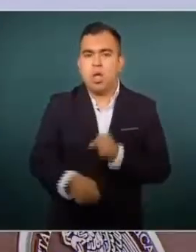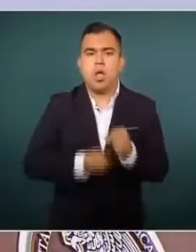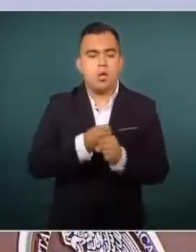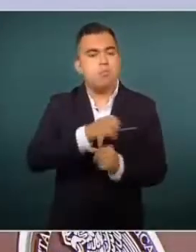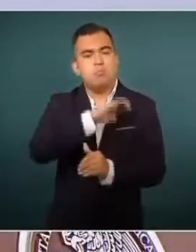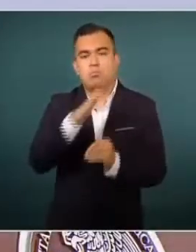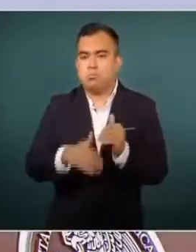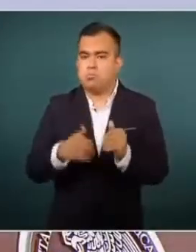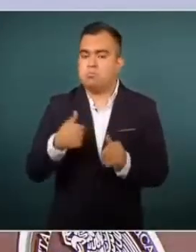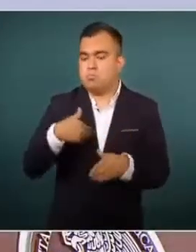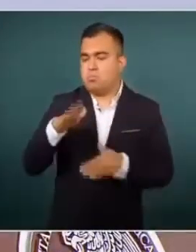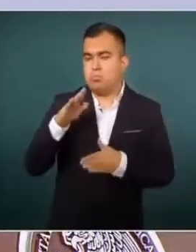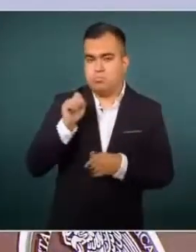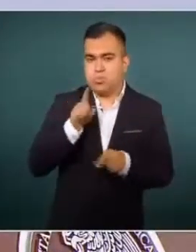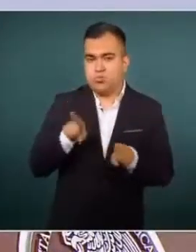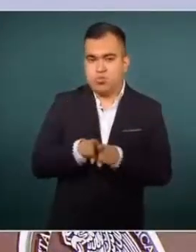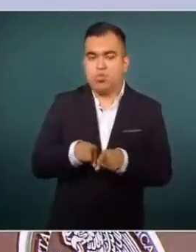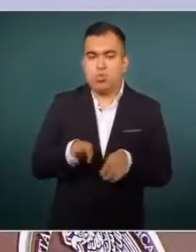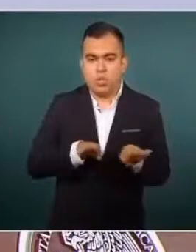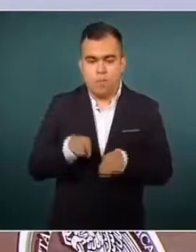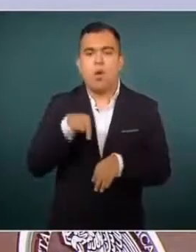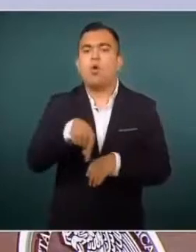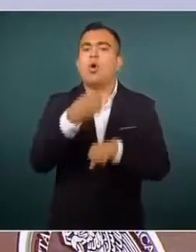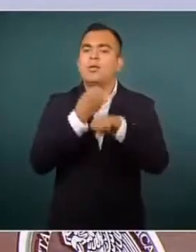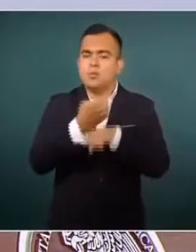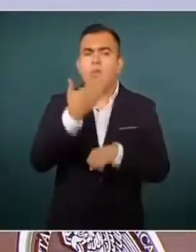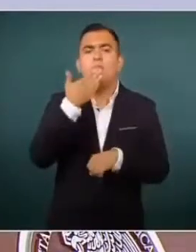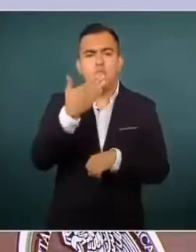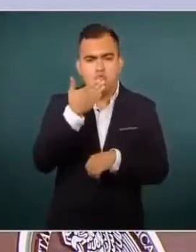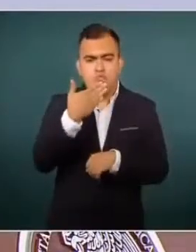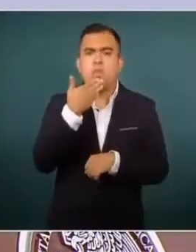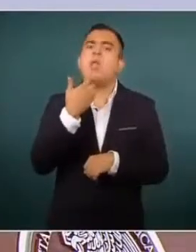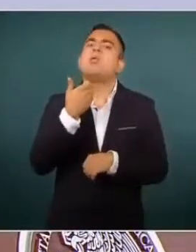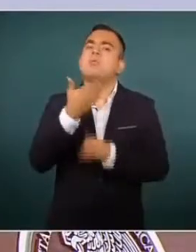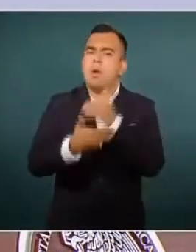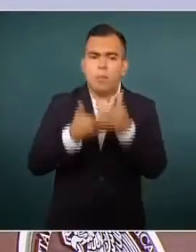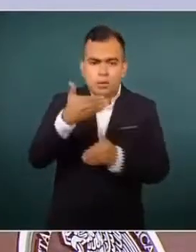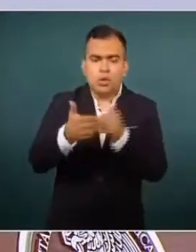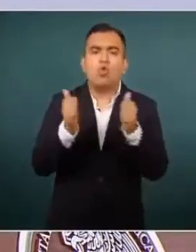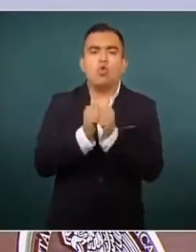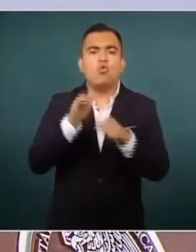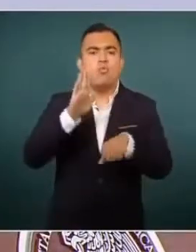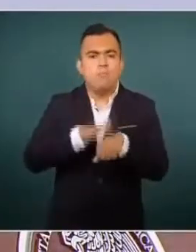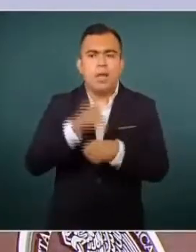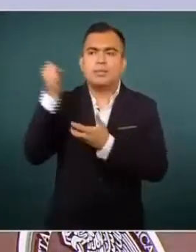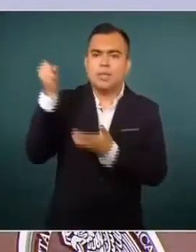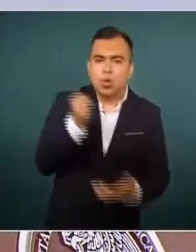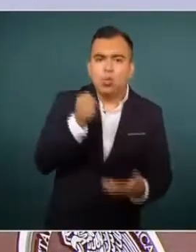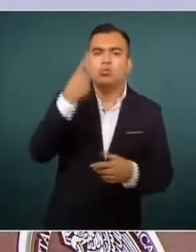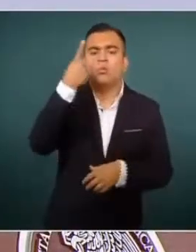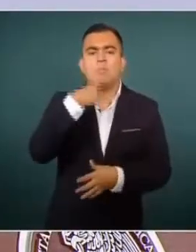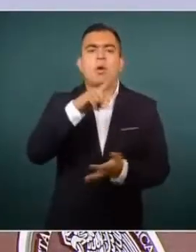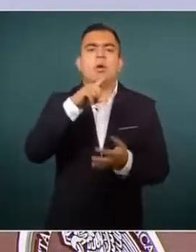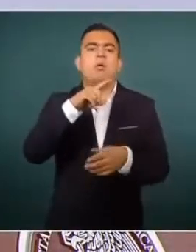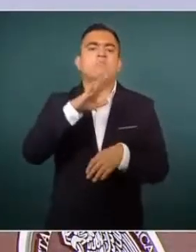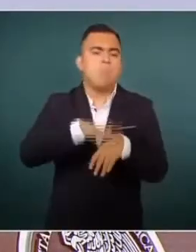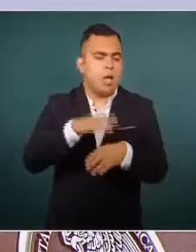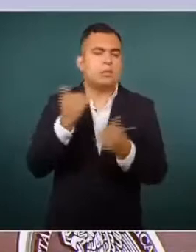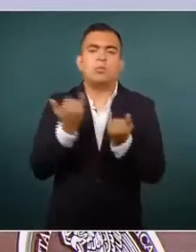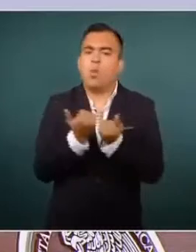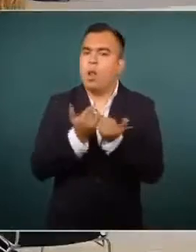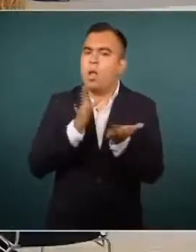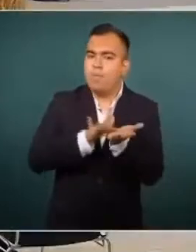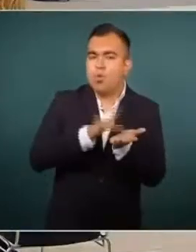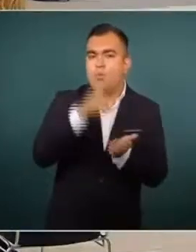comprometimos a hacer. La parte estatal va muy bien, avanzando con más recursos y más apoyo para las áreas encargadas de